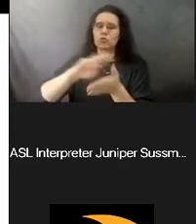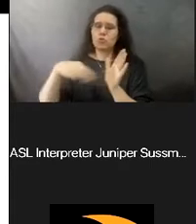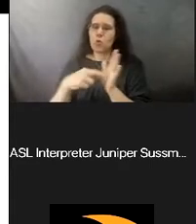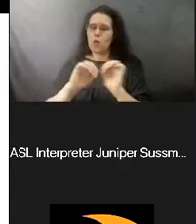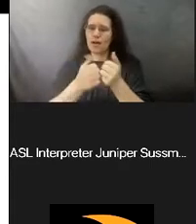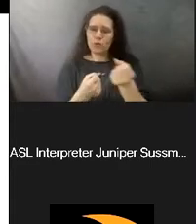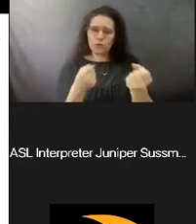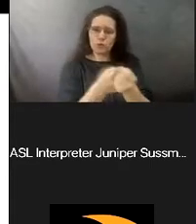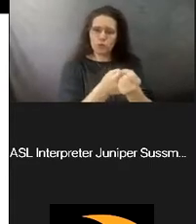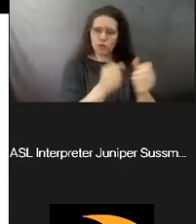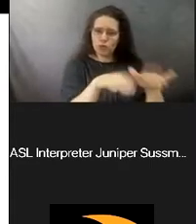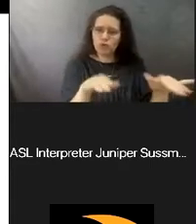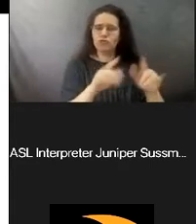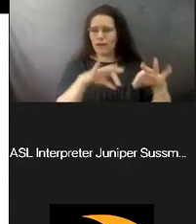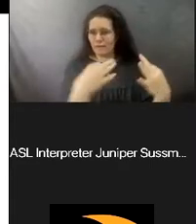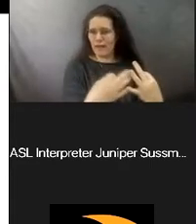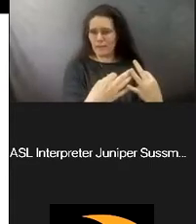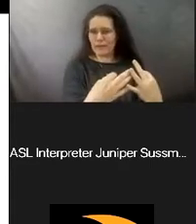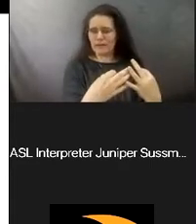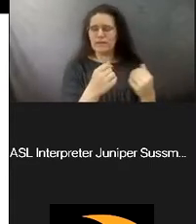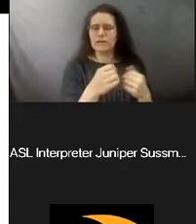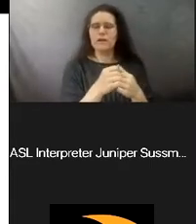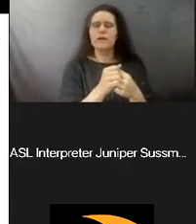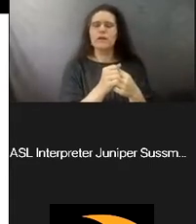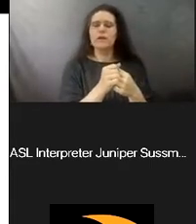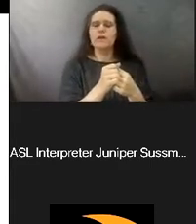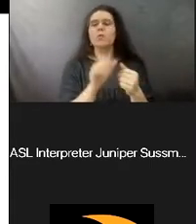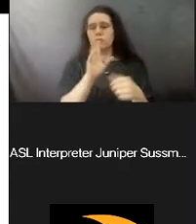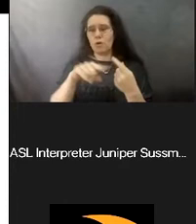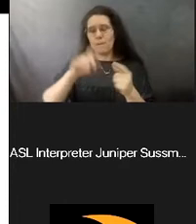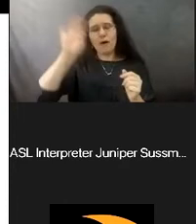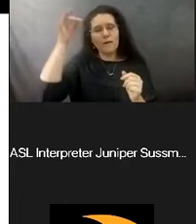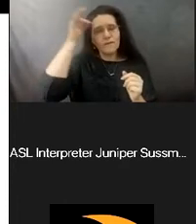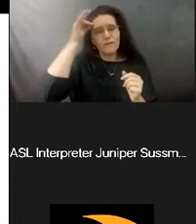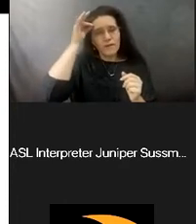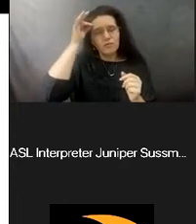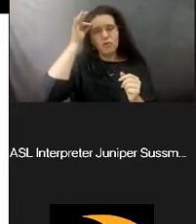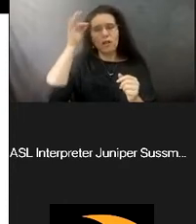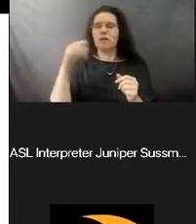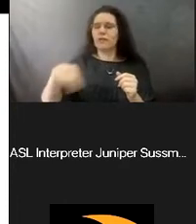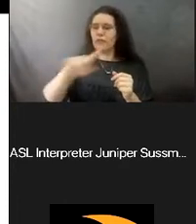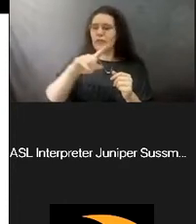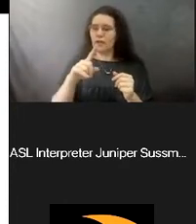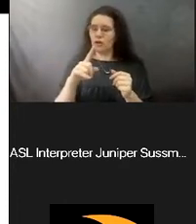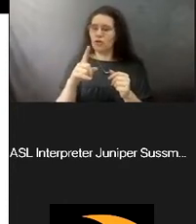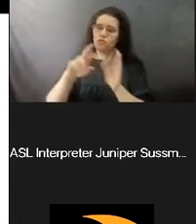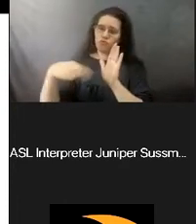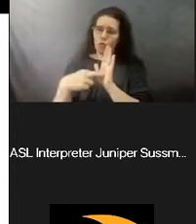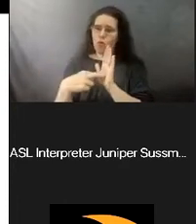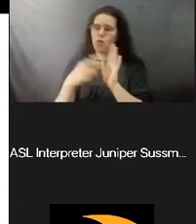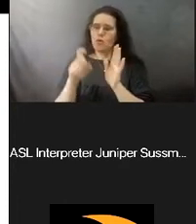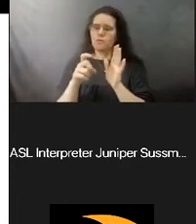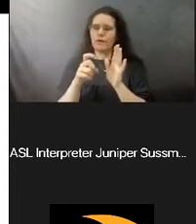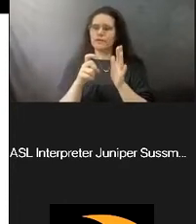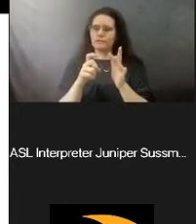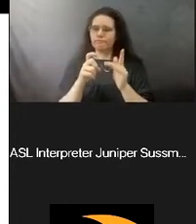systems. We'll talk a bit about the federal government's role in enforcing the civil rights of students with disabilities. We'll talk a